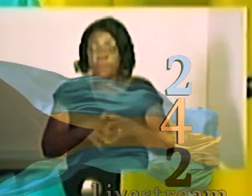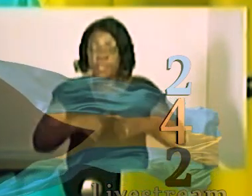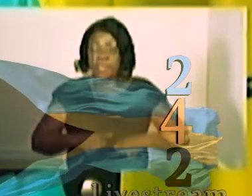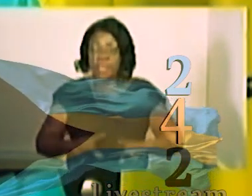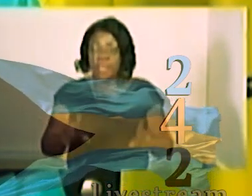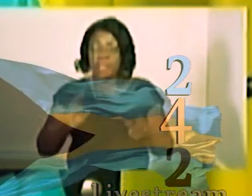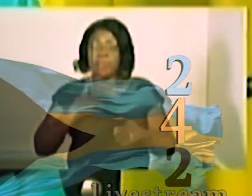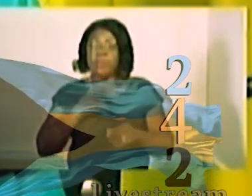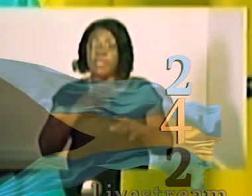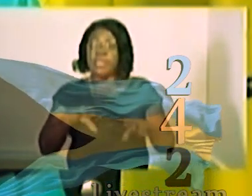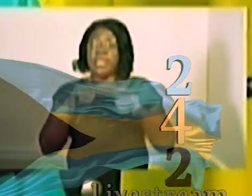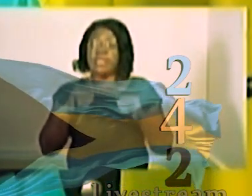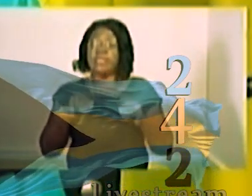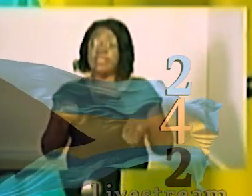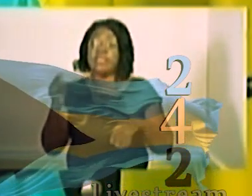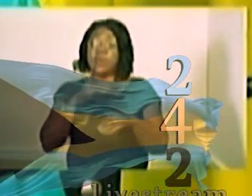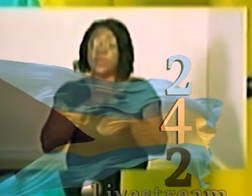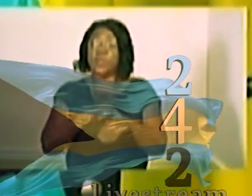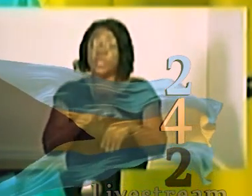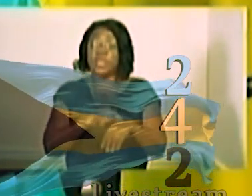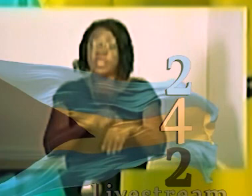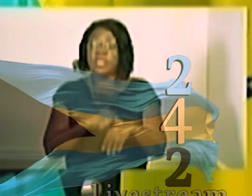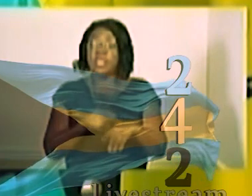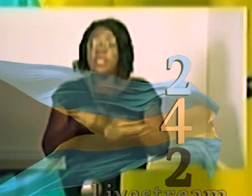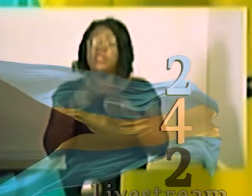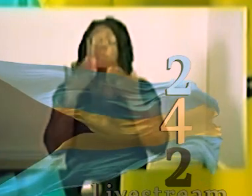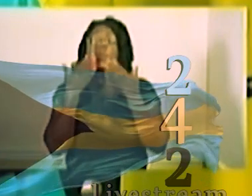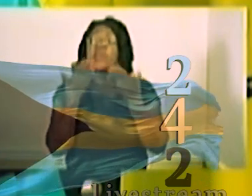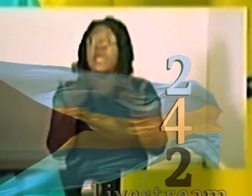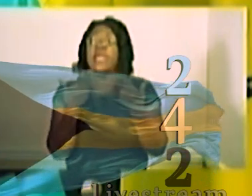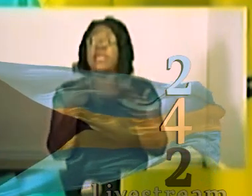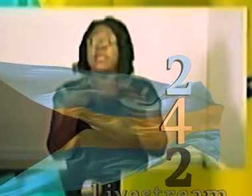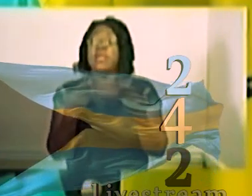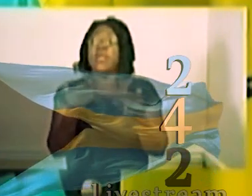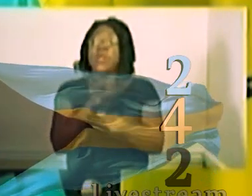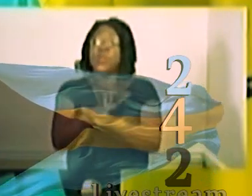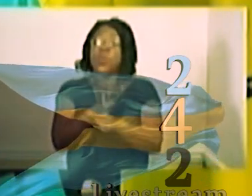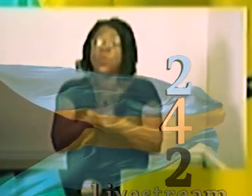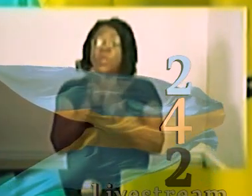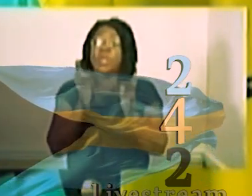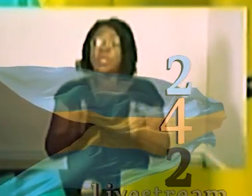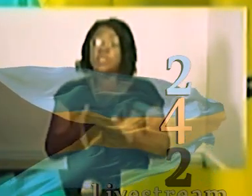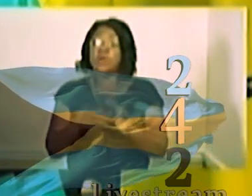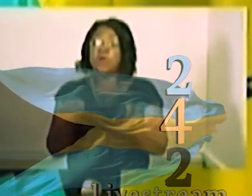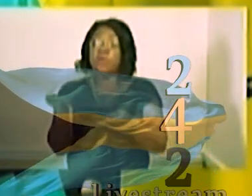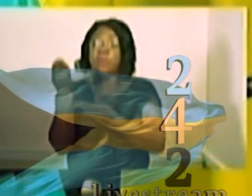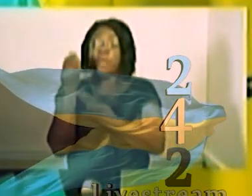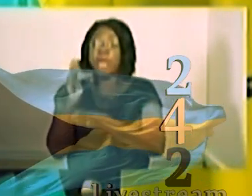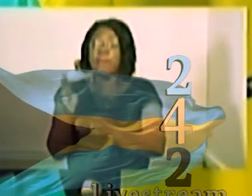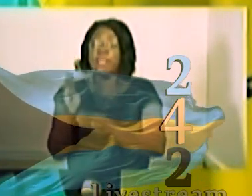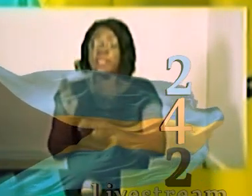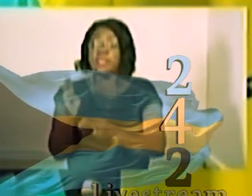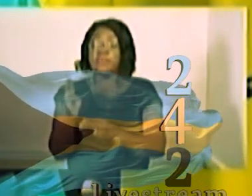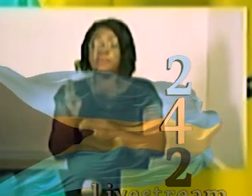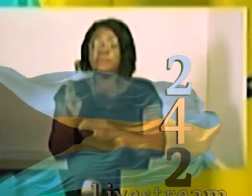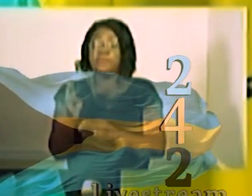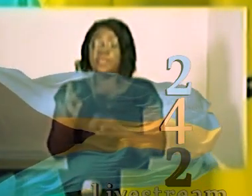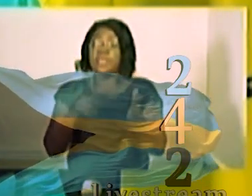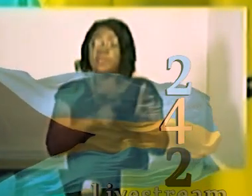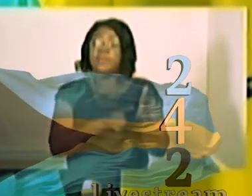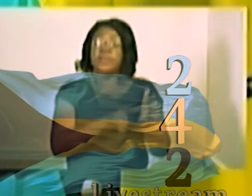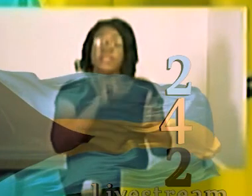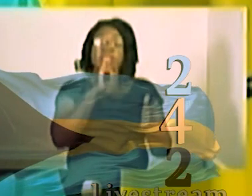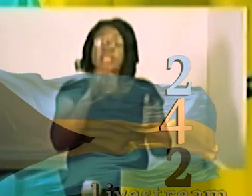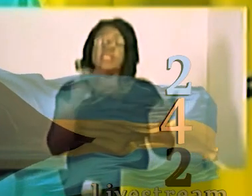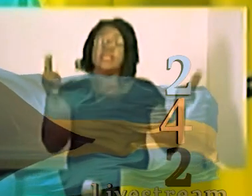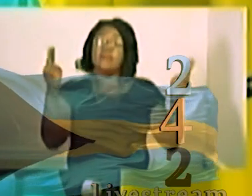Let me take this opportunity to thank the workers of the Bahamas. This is